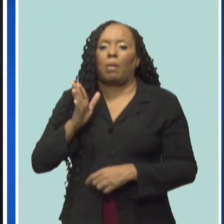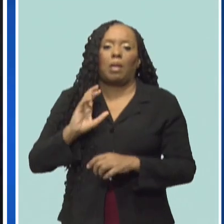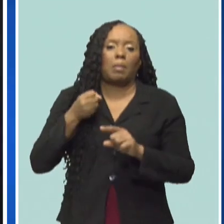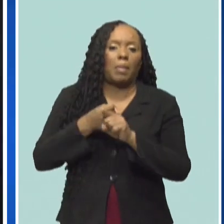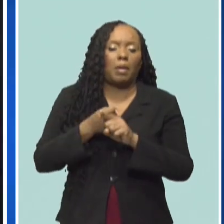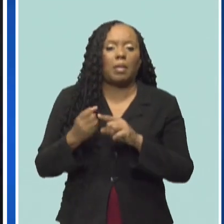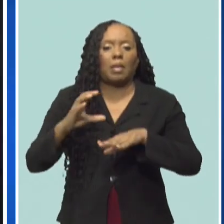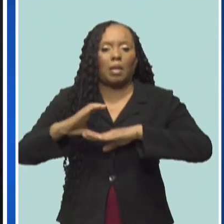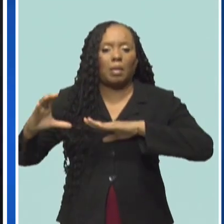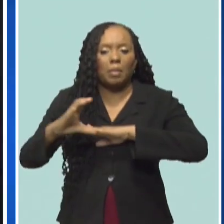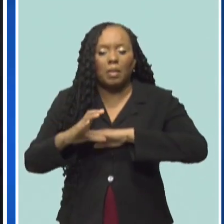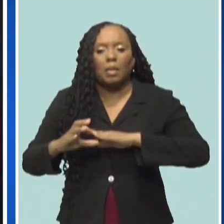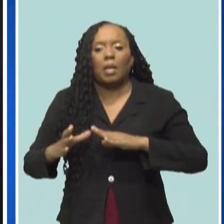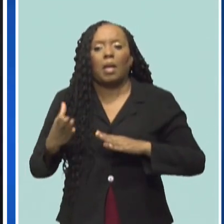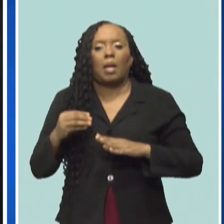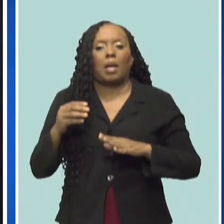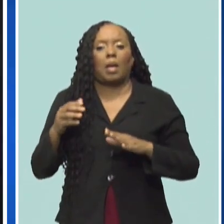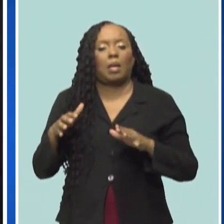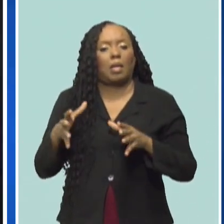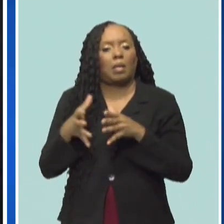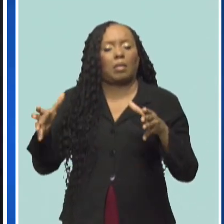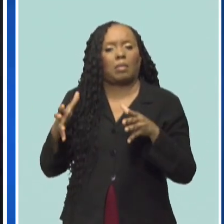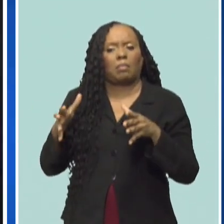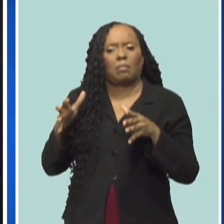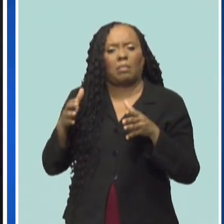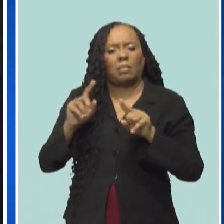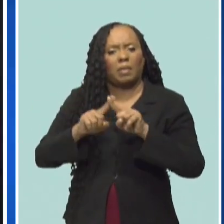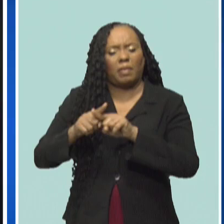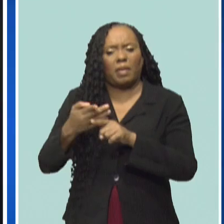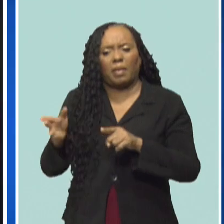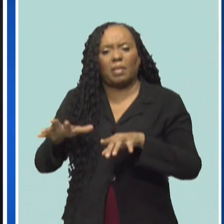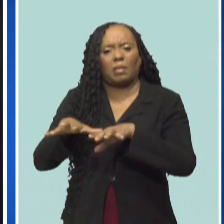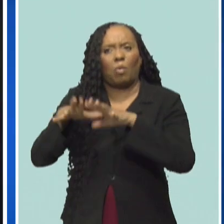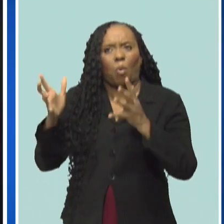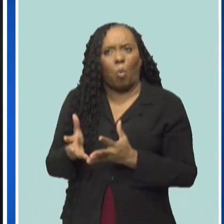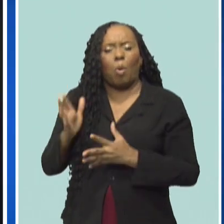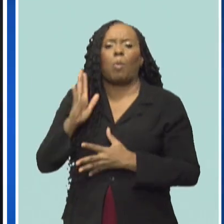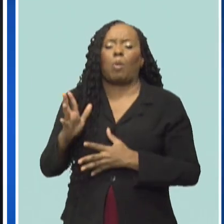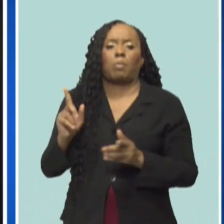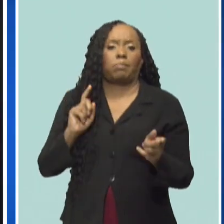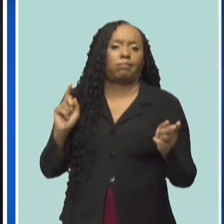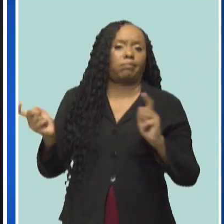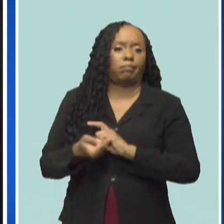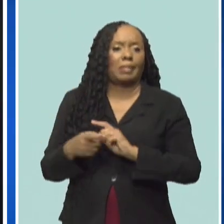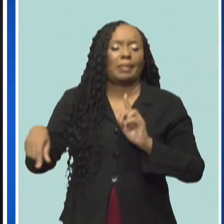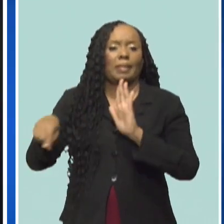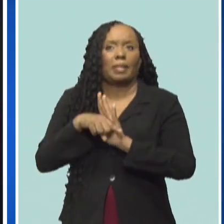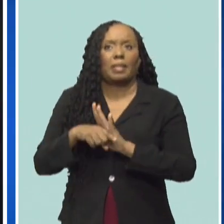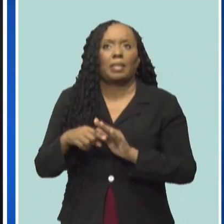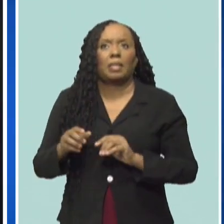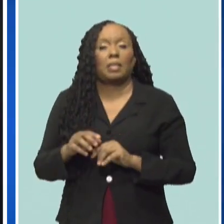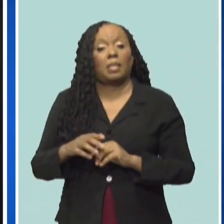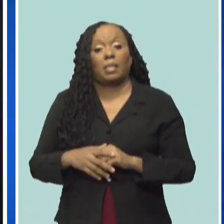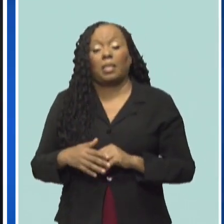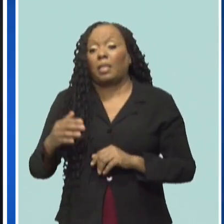and certainly the world will be significantly negative. So for those reasons, I do hope Kamala Harris wins. But as I've been saying, I wouldn't be surprised if she loses